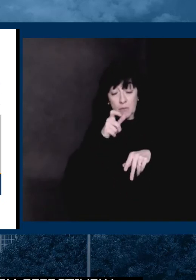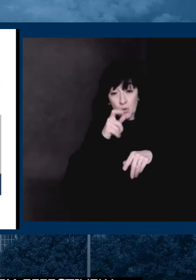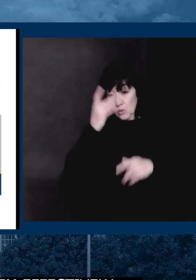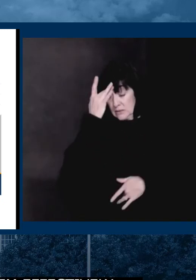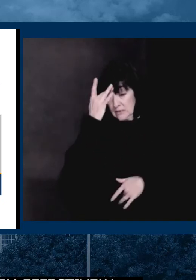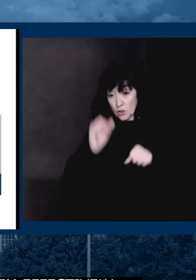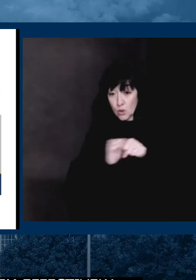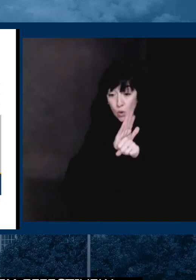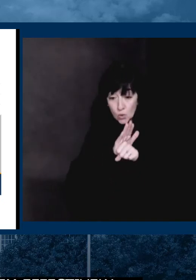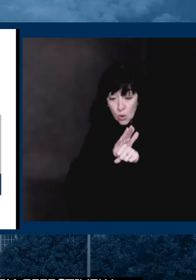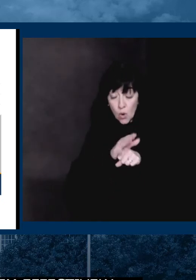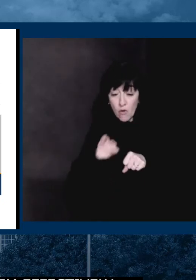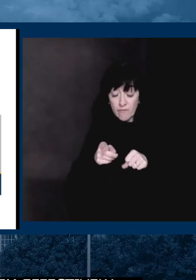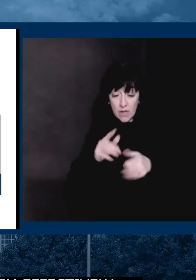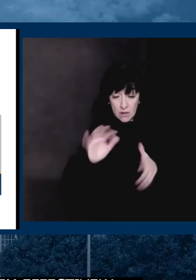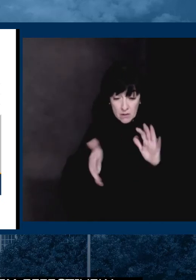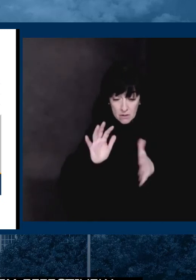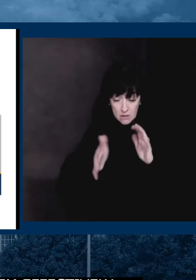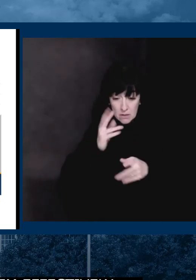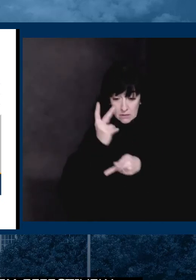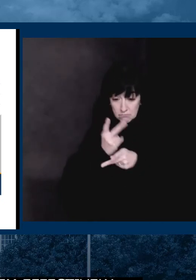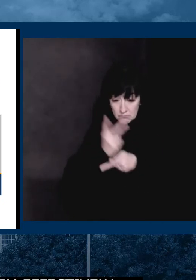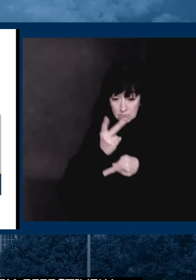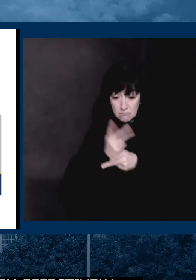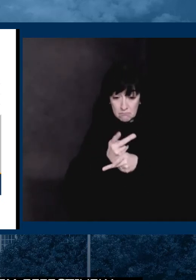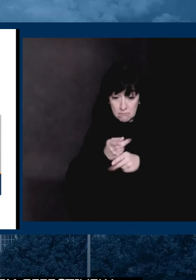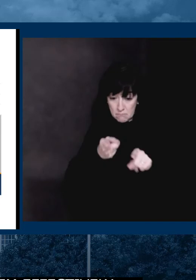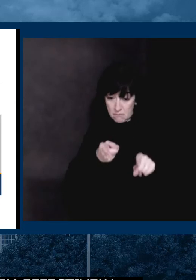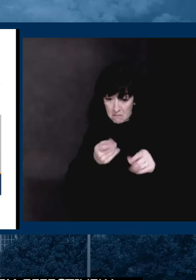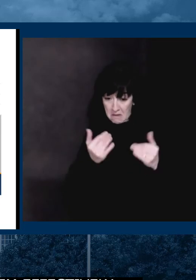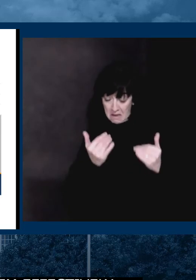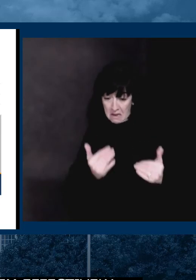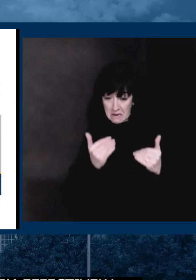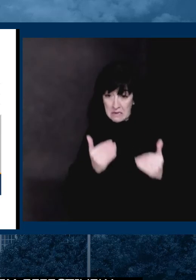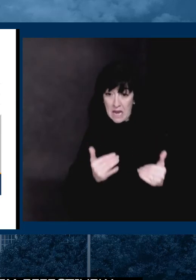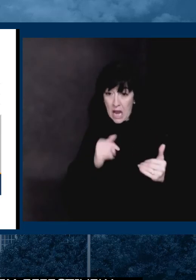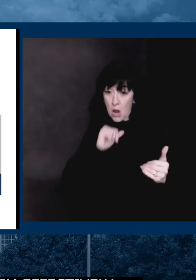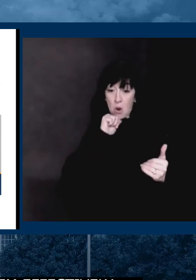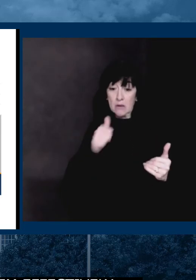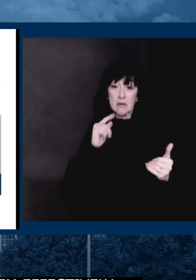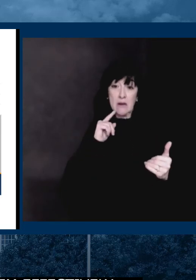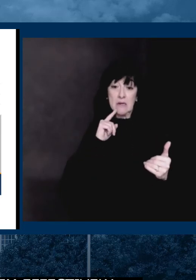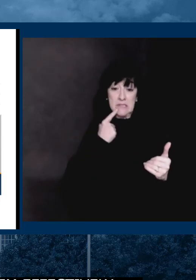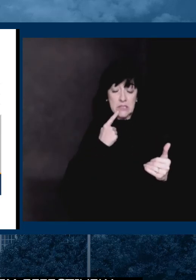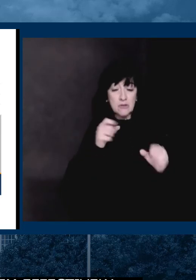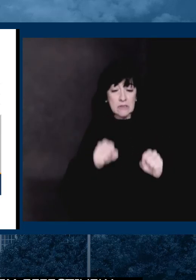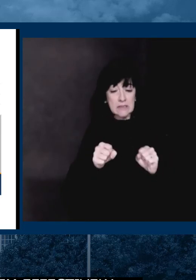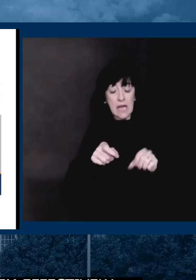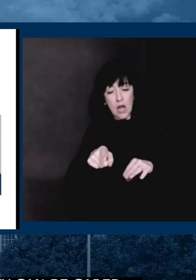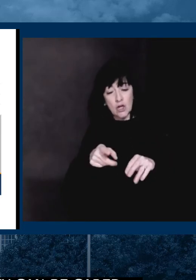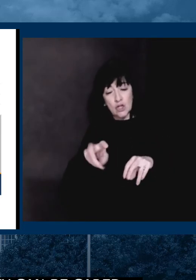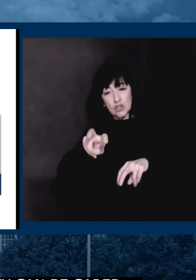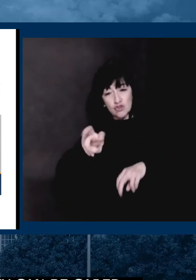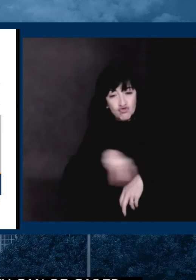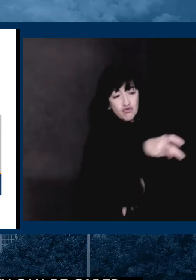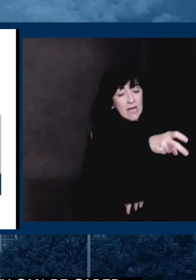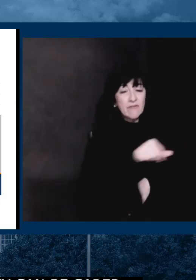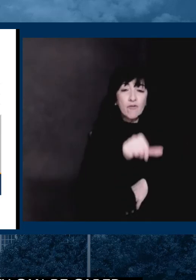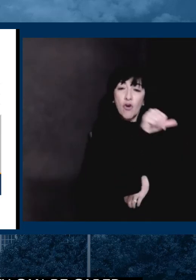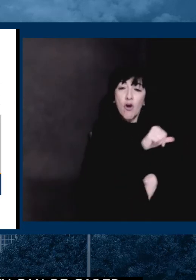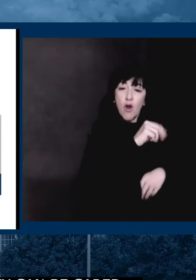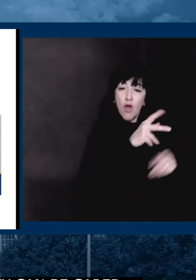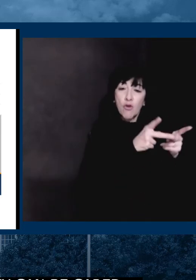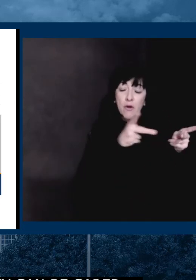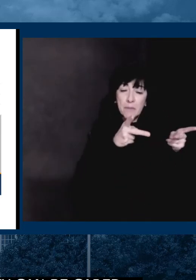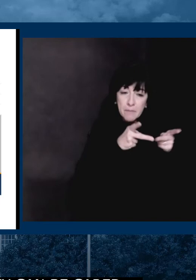have that capacity to do that as much in the spring. We will continue to look at alternative settings, although